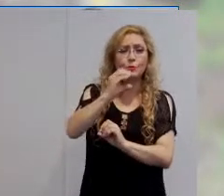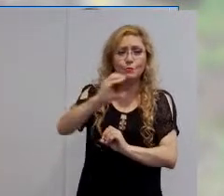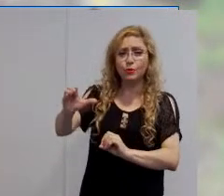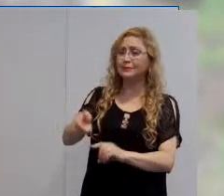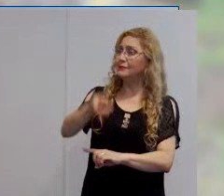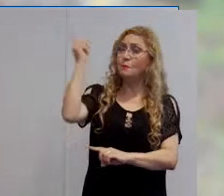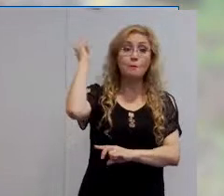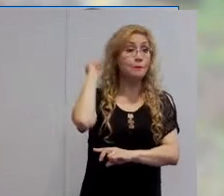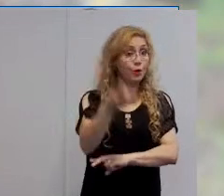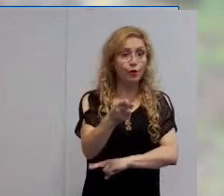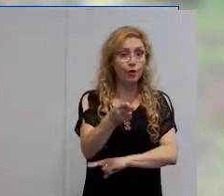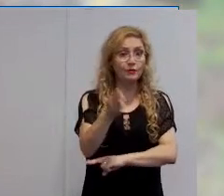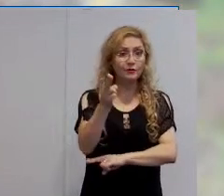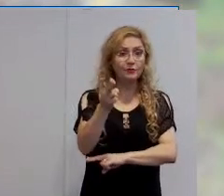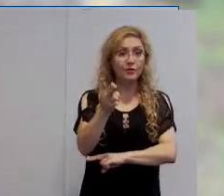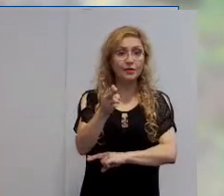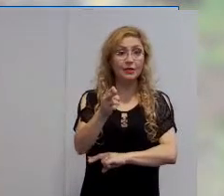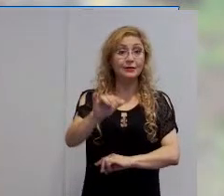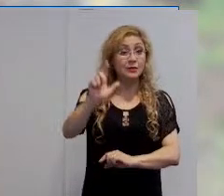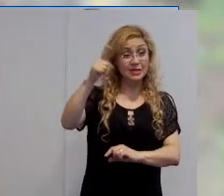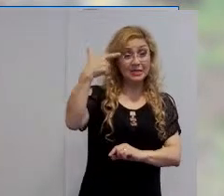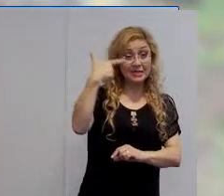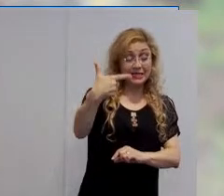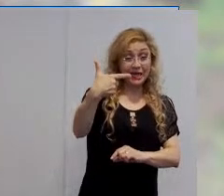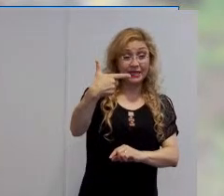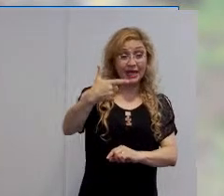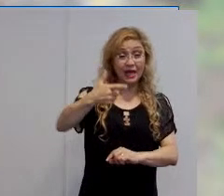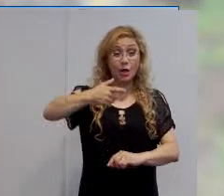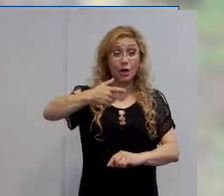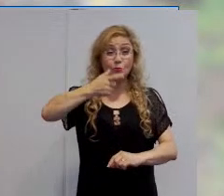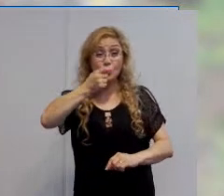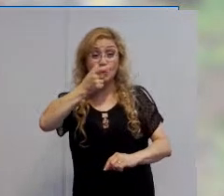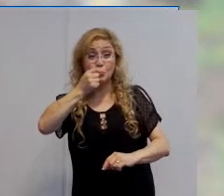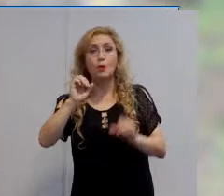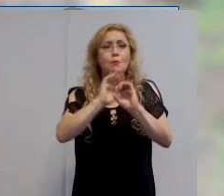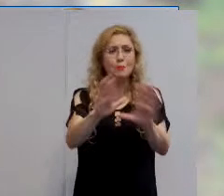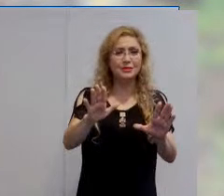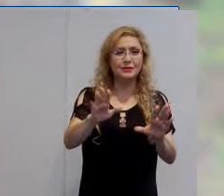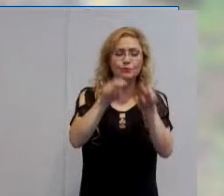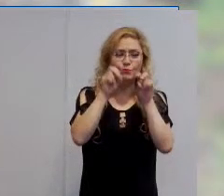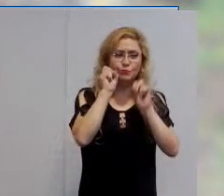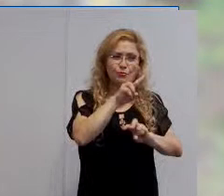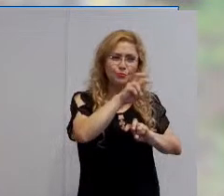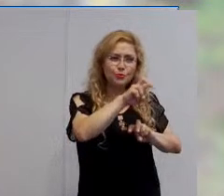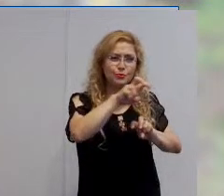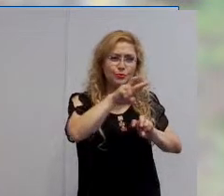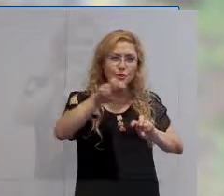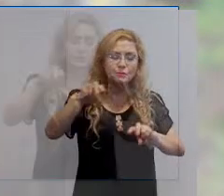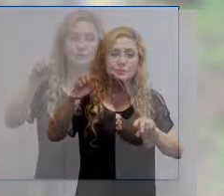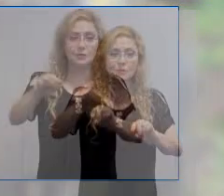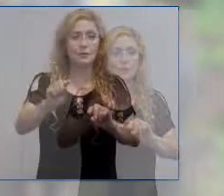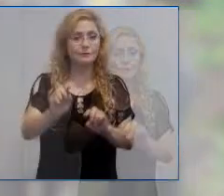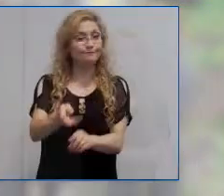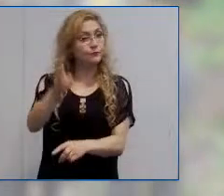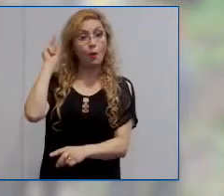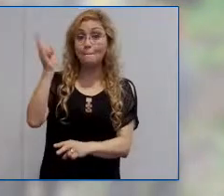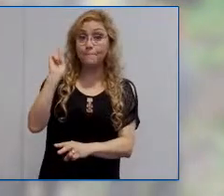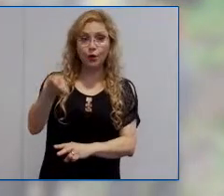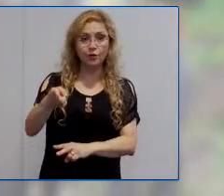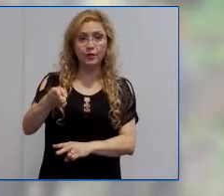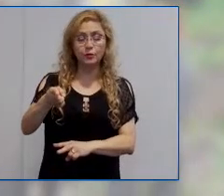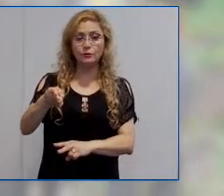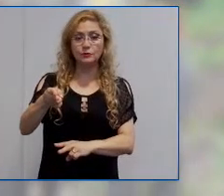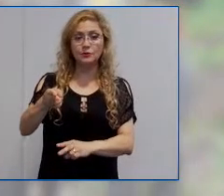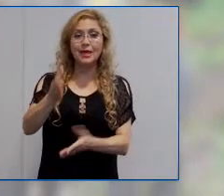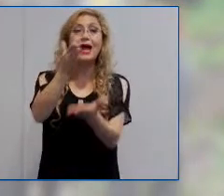world, the farming world, to ban the 7 most toxic pesticides, paraquat included. And